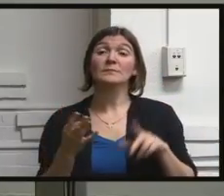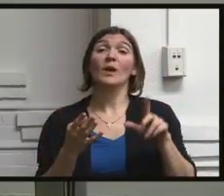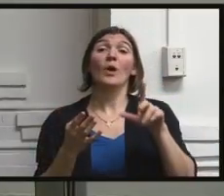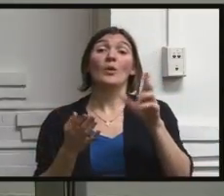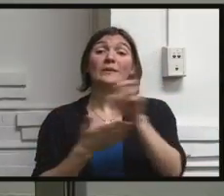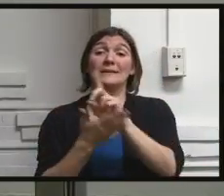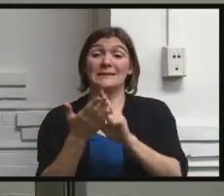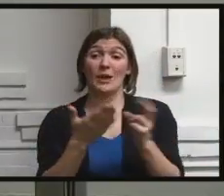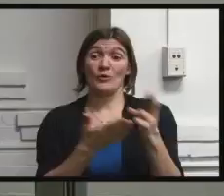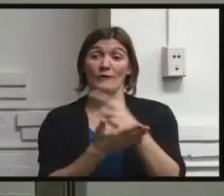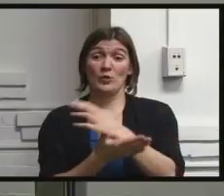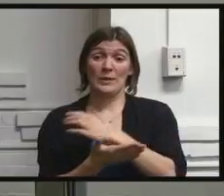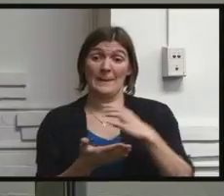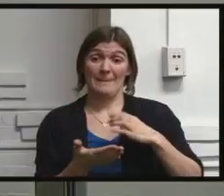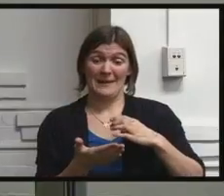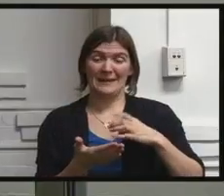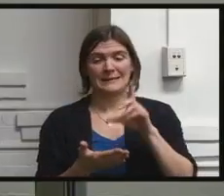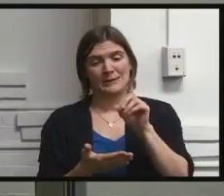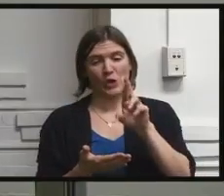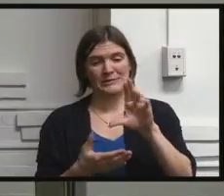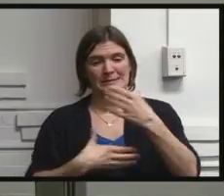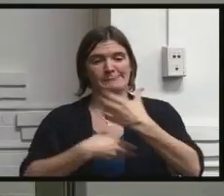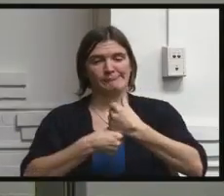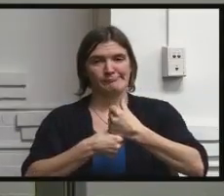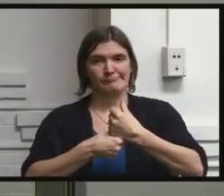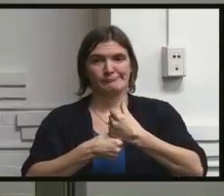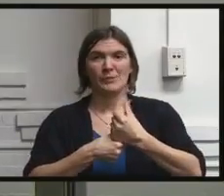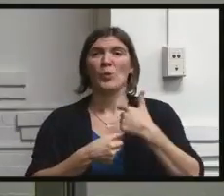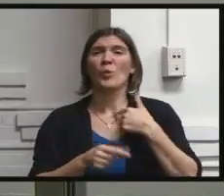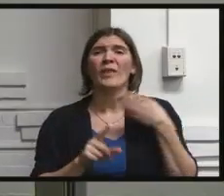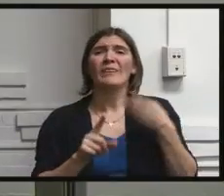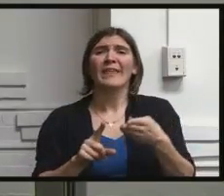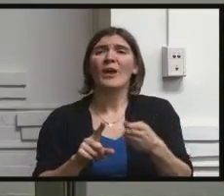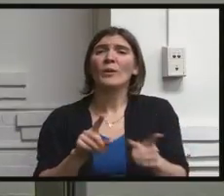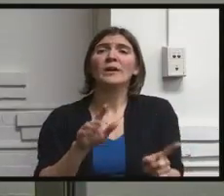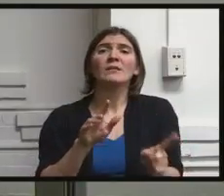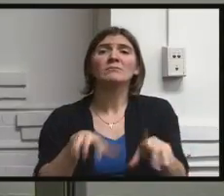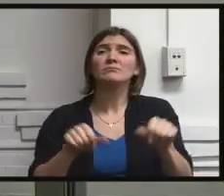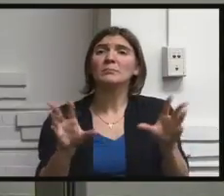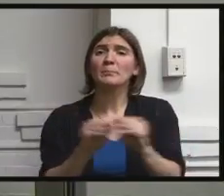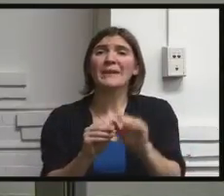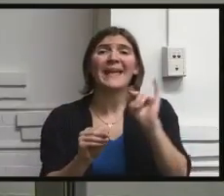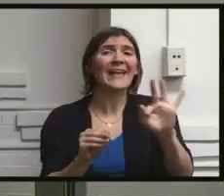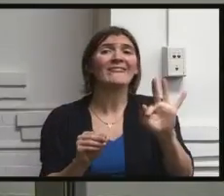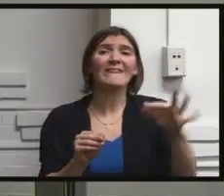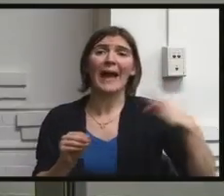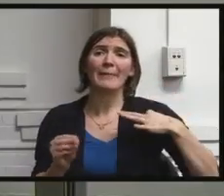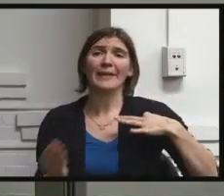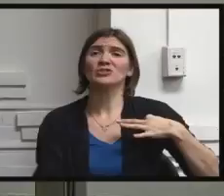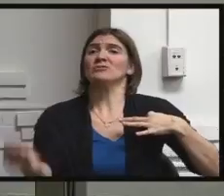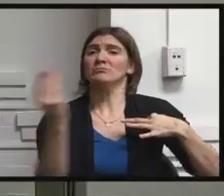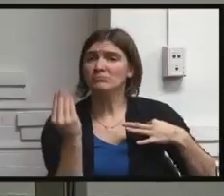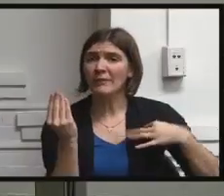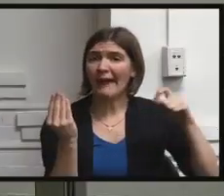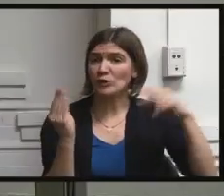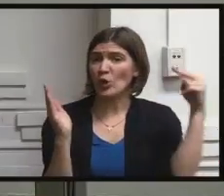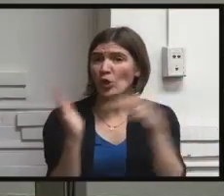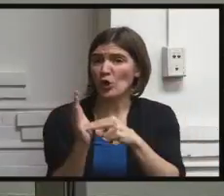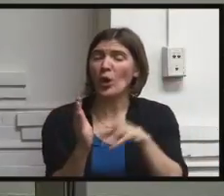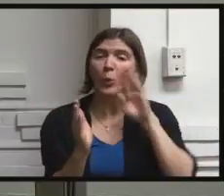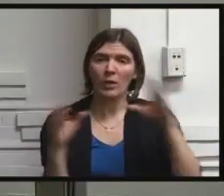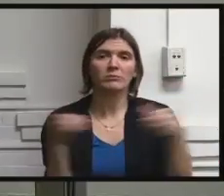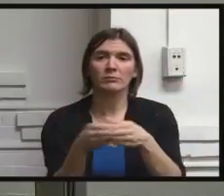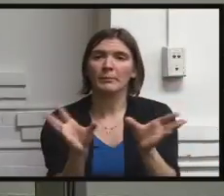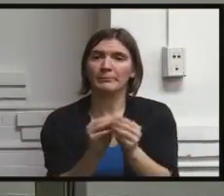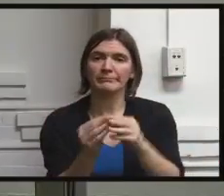review committee is to, it's ad hoc, or it only convenes when there's an application that's relevant, comes together